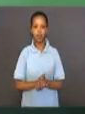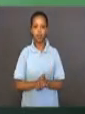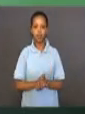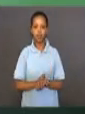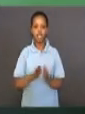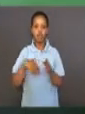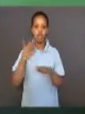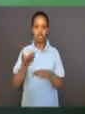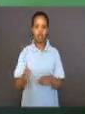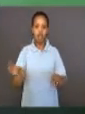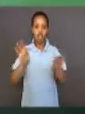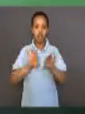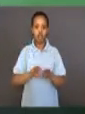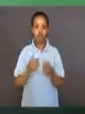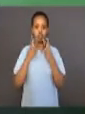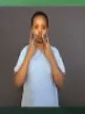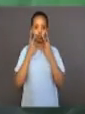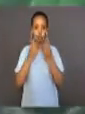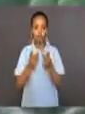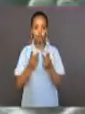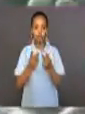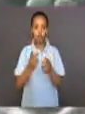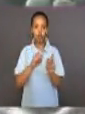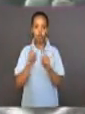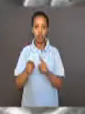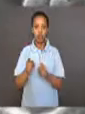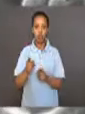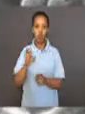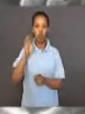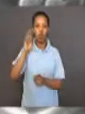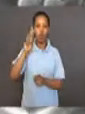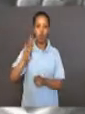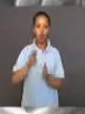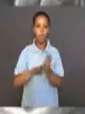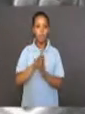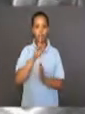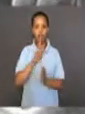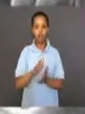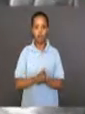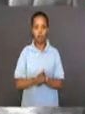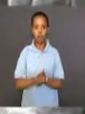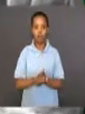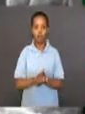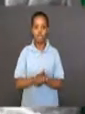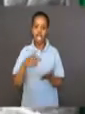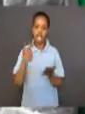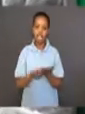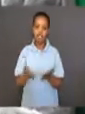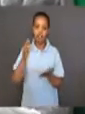The next domain is called eubacteria. They are